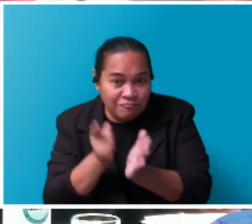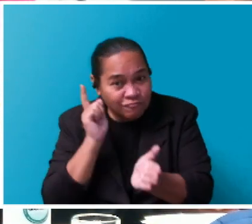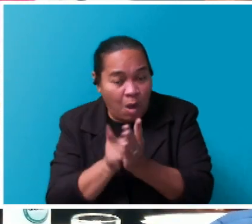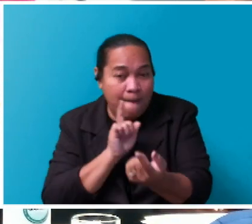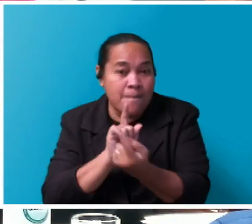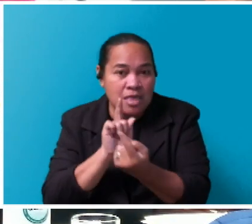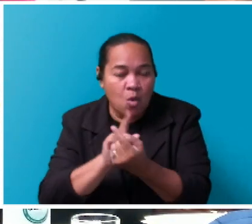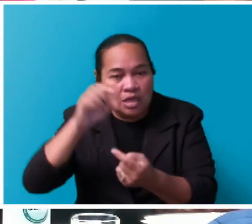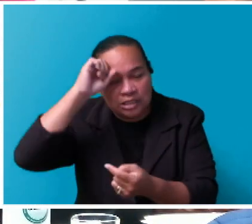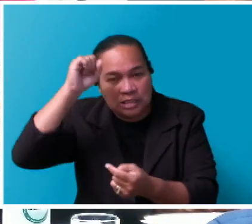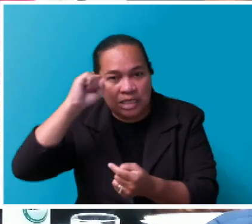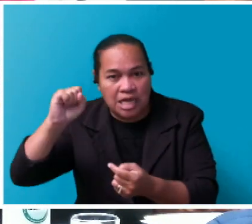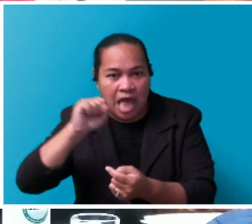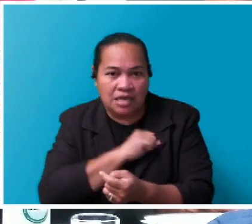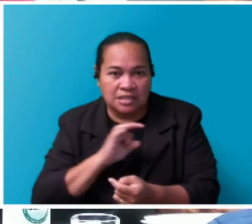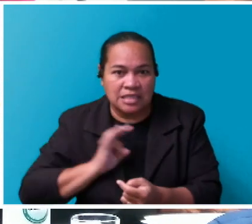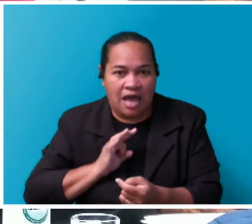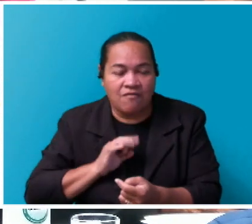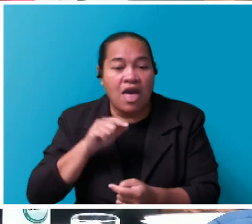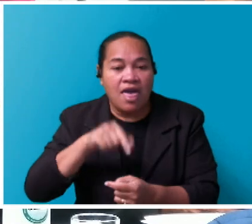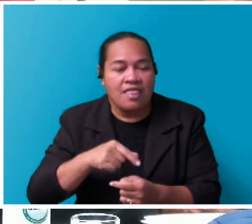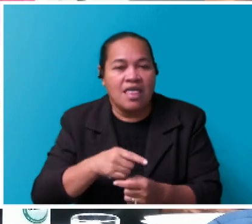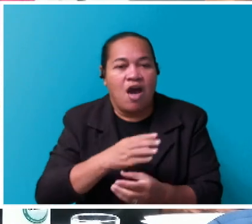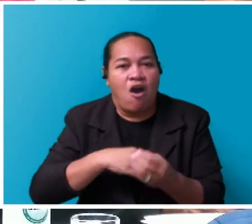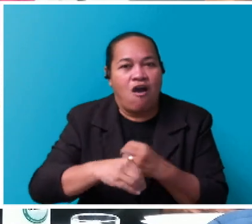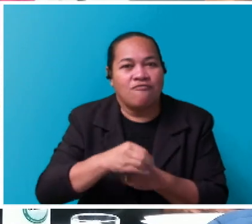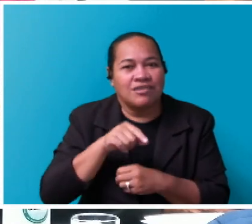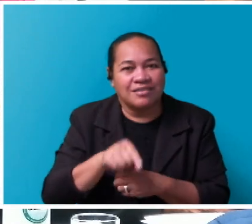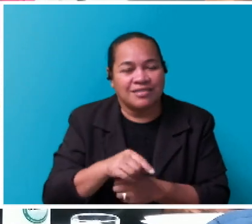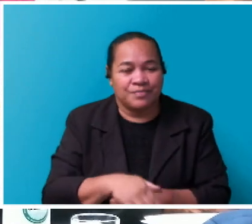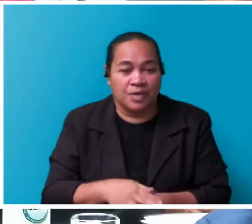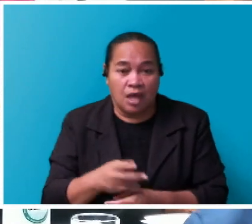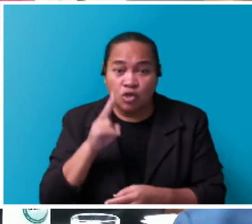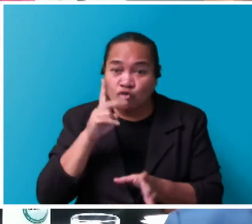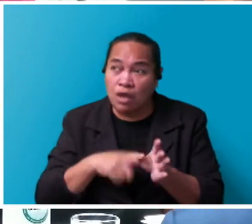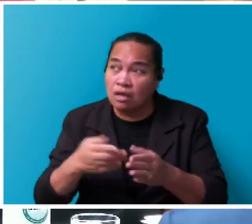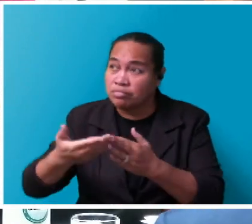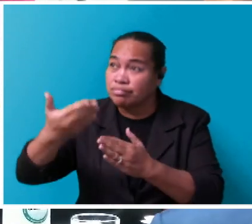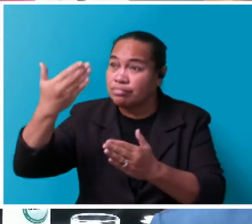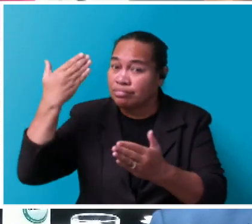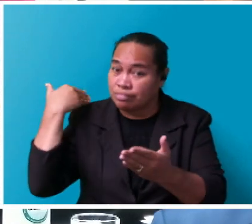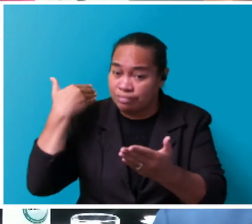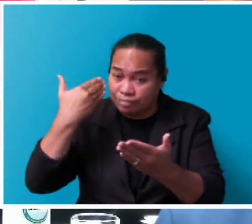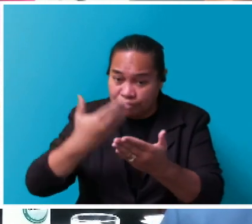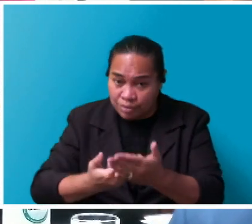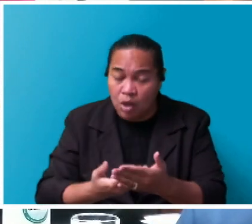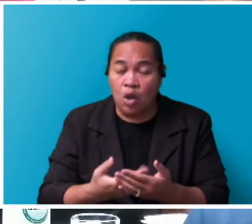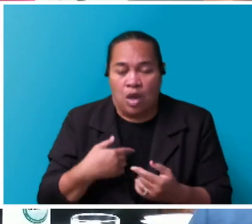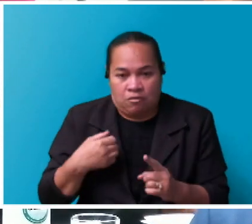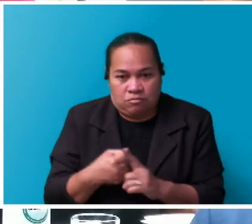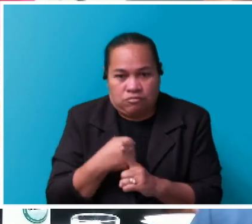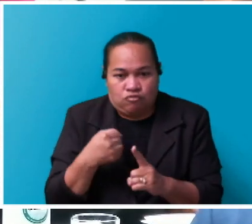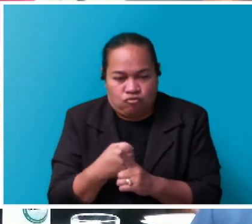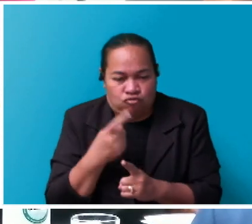senior officials at the office of the USTR. Over the last 2 years, Honorable Speaker, we have been cultivating